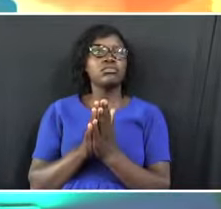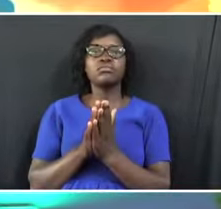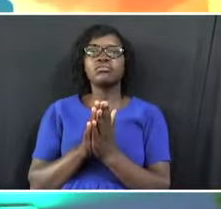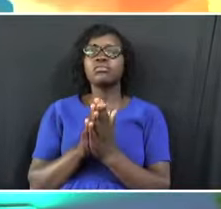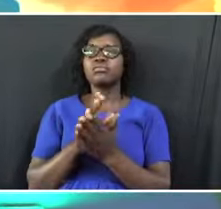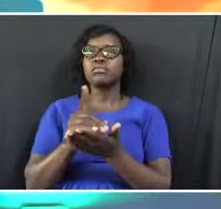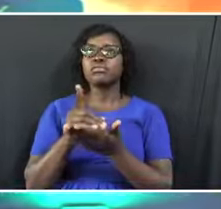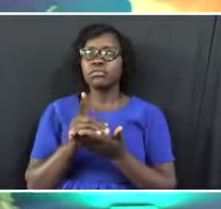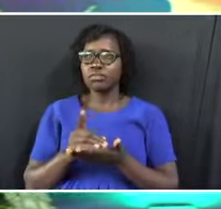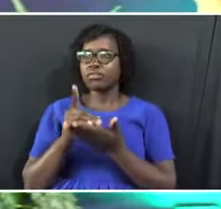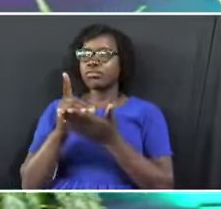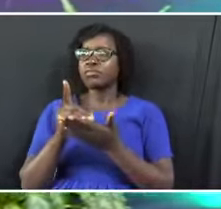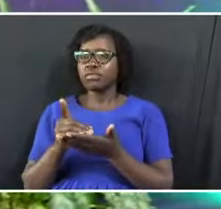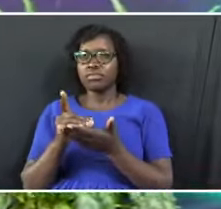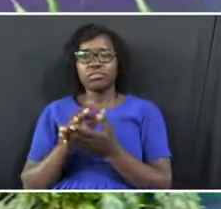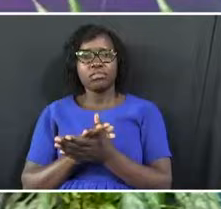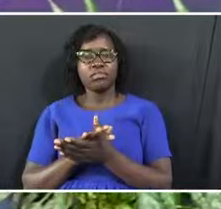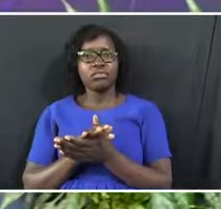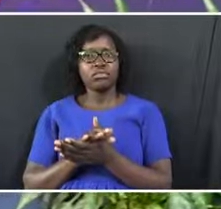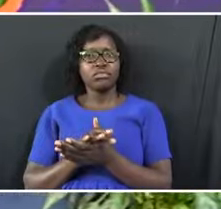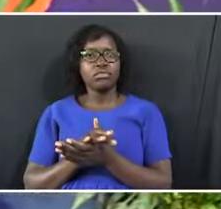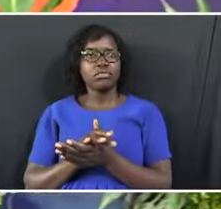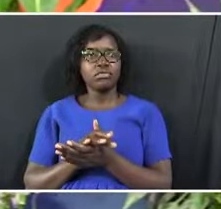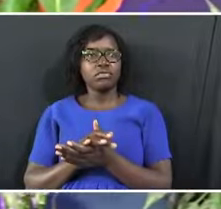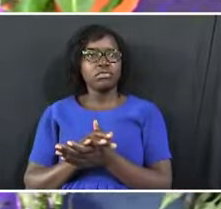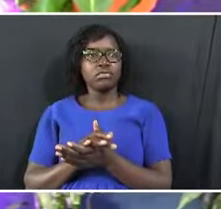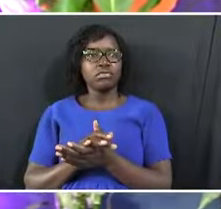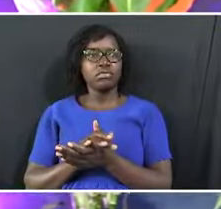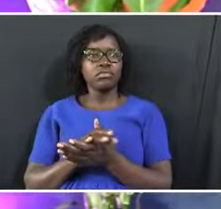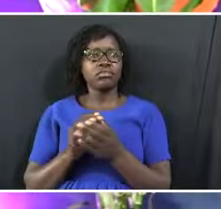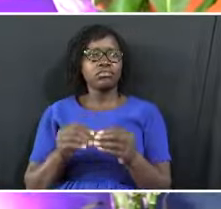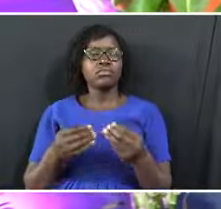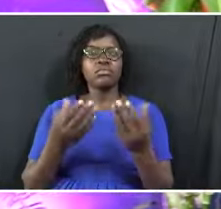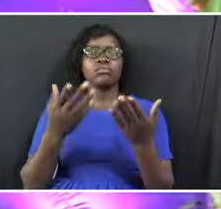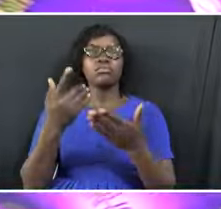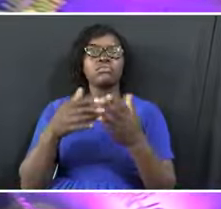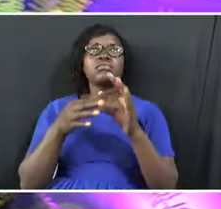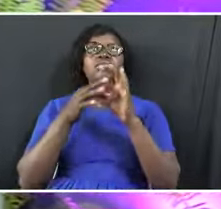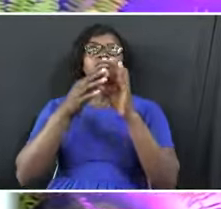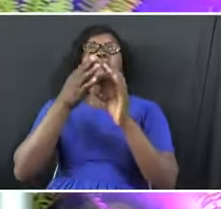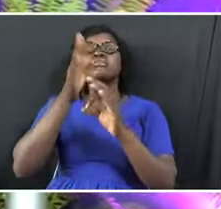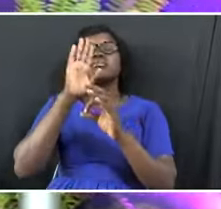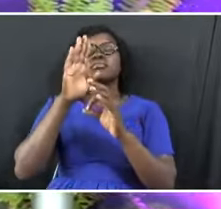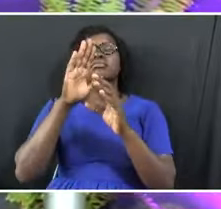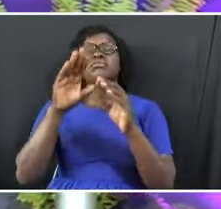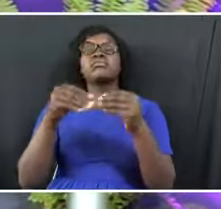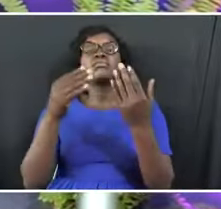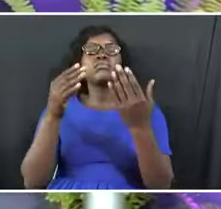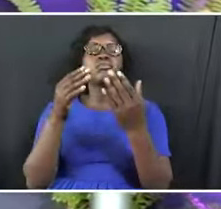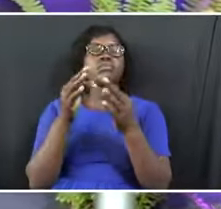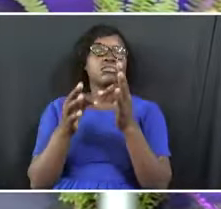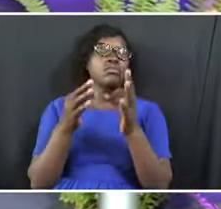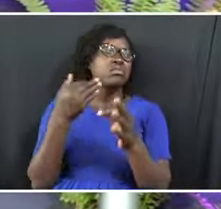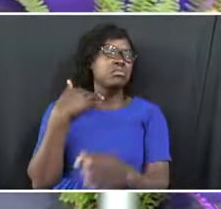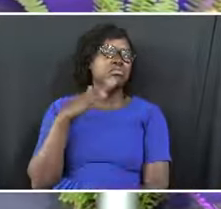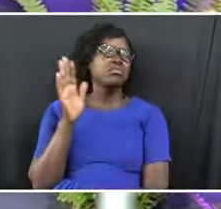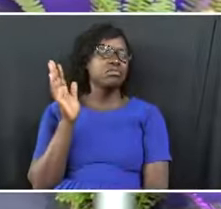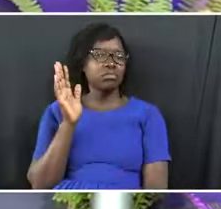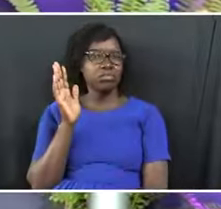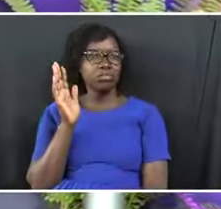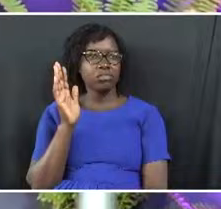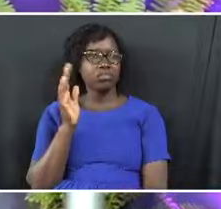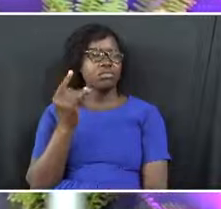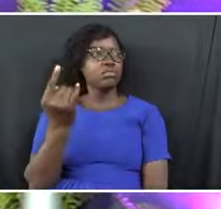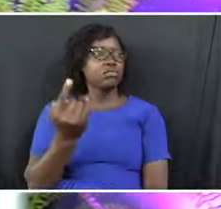we behave like Cain. That giving what belongs to God, we give as if we don't want. Those who